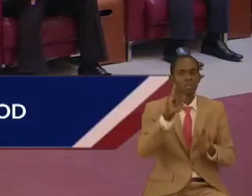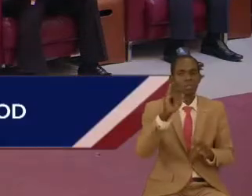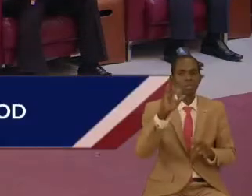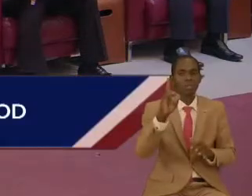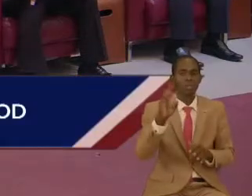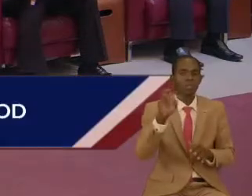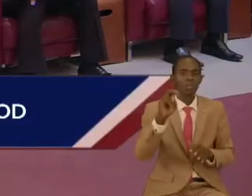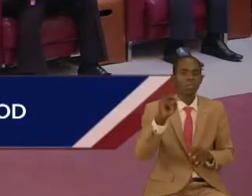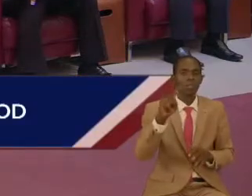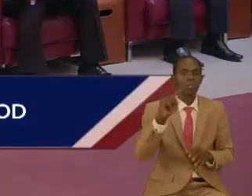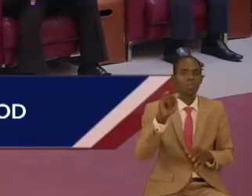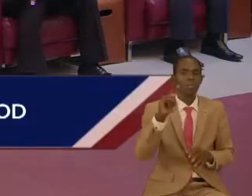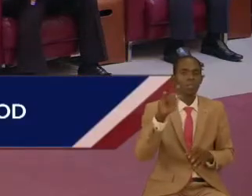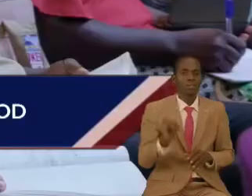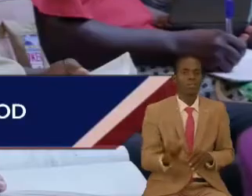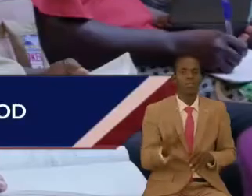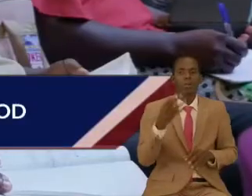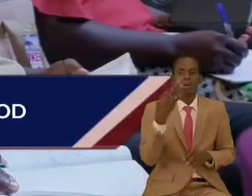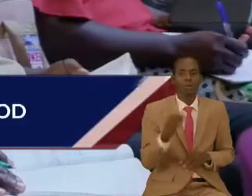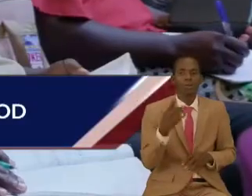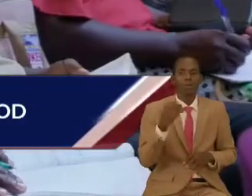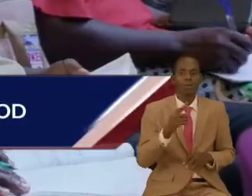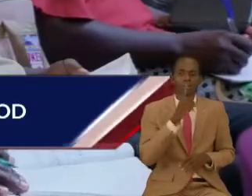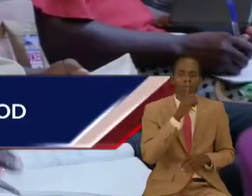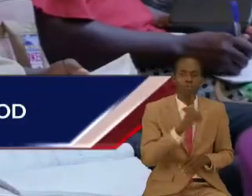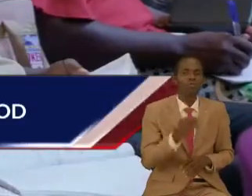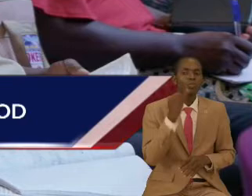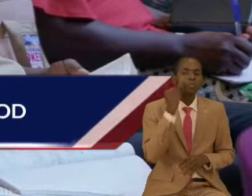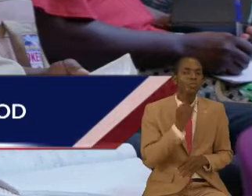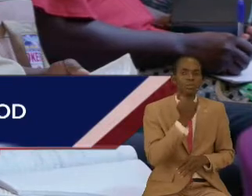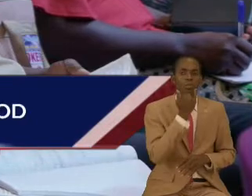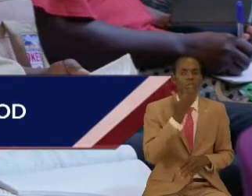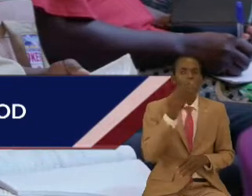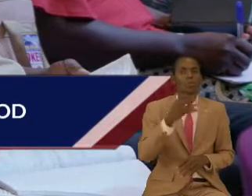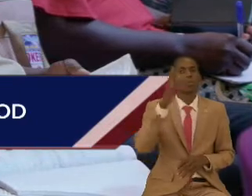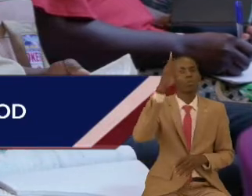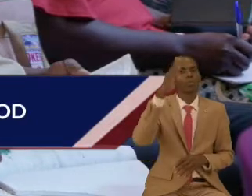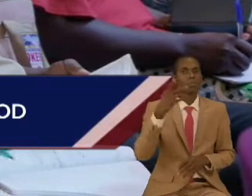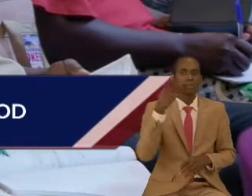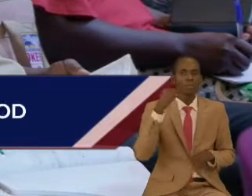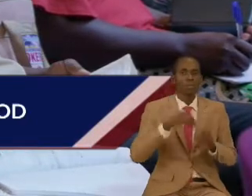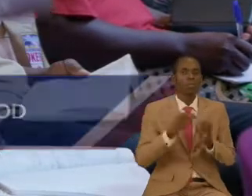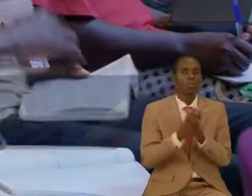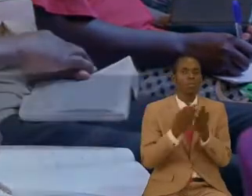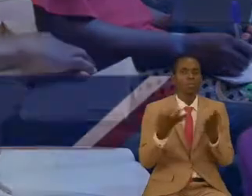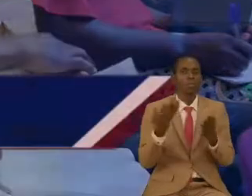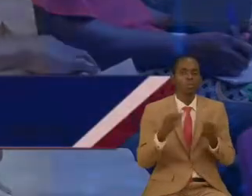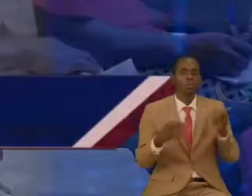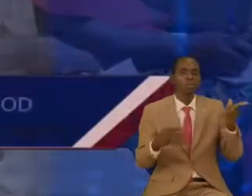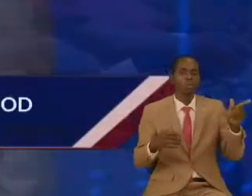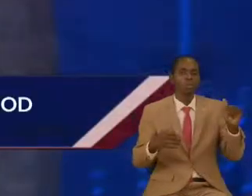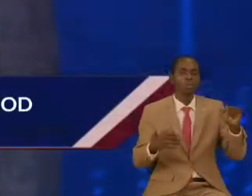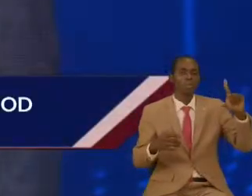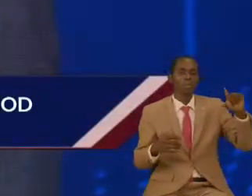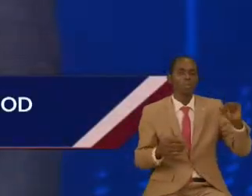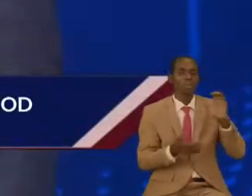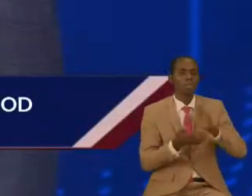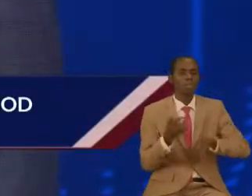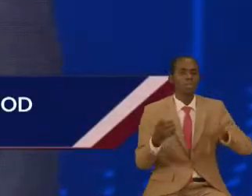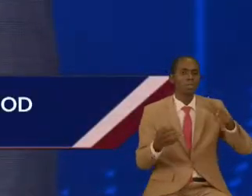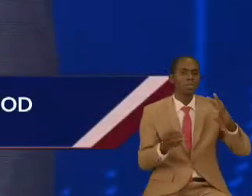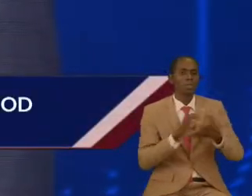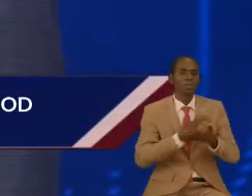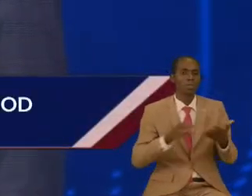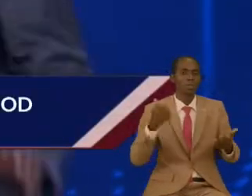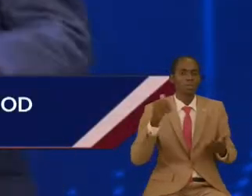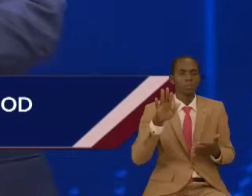true Israel of God. As you look at Galatians chapter 6 verse 15, for in Christ